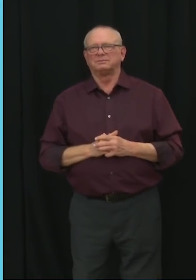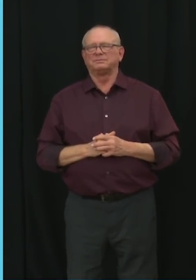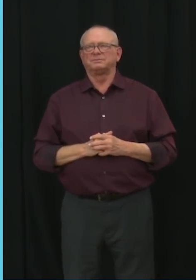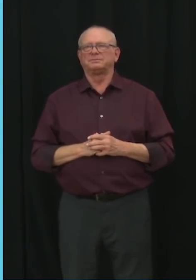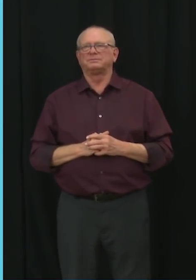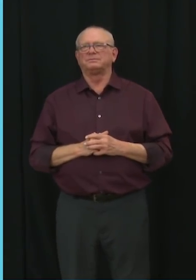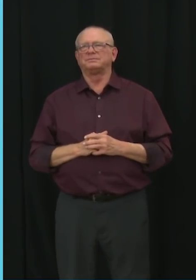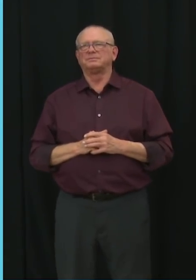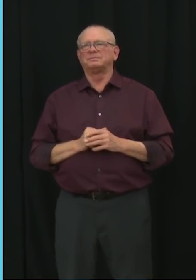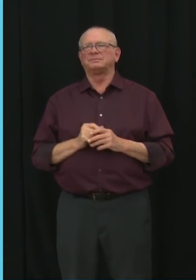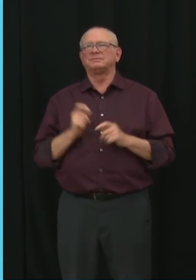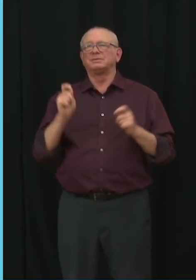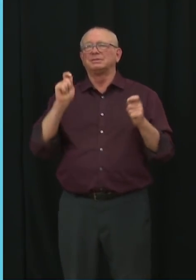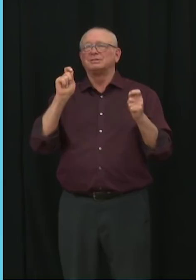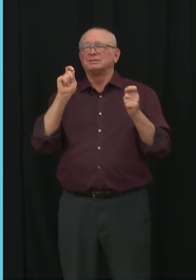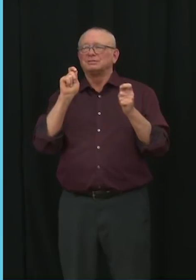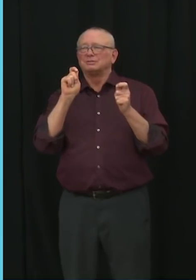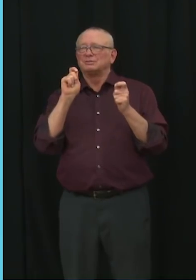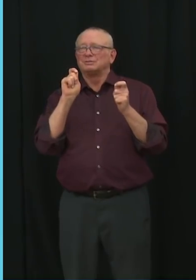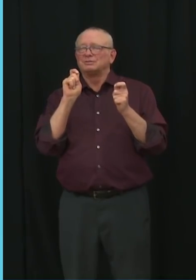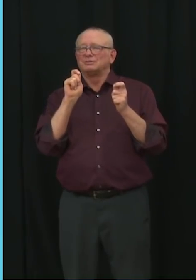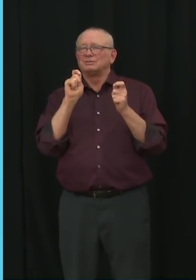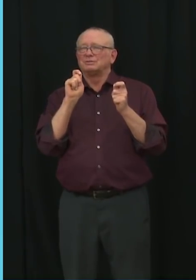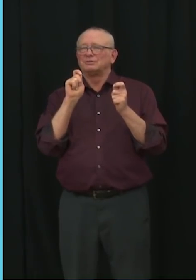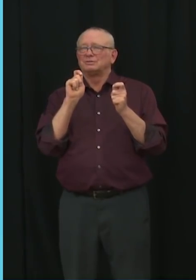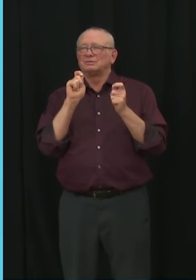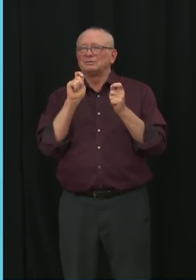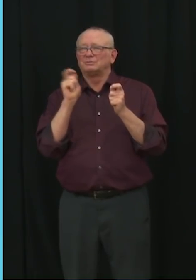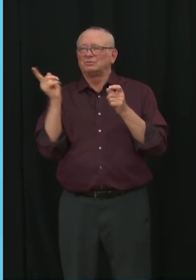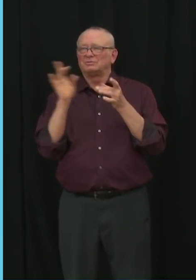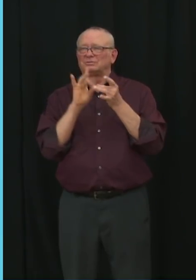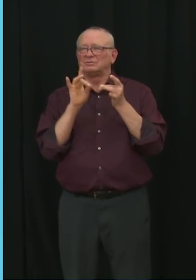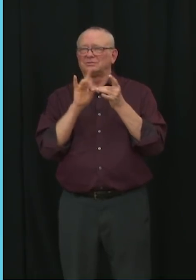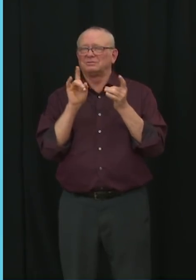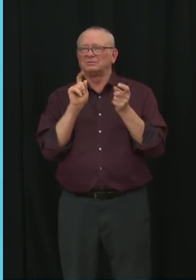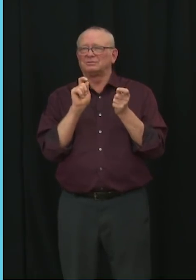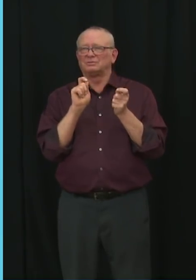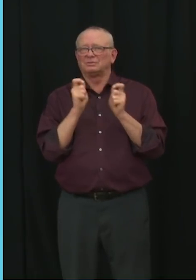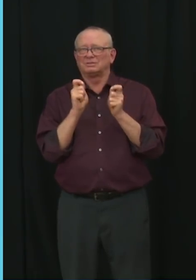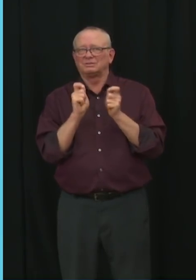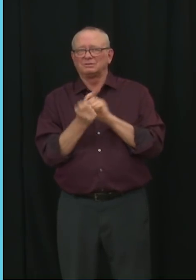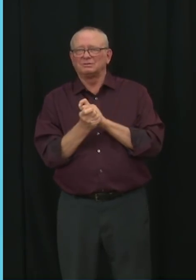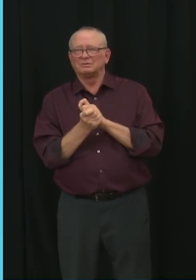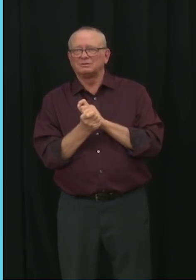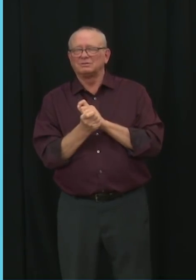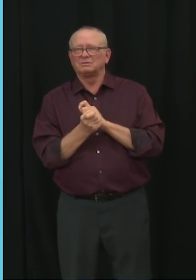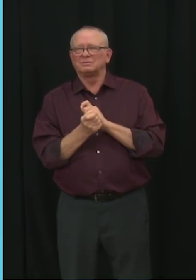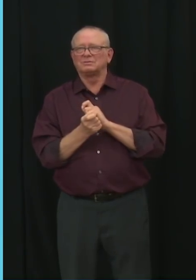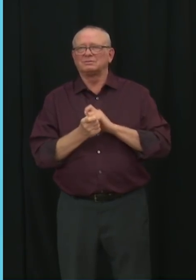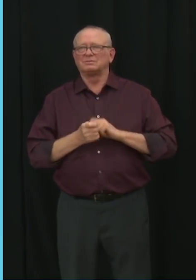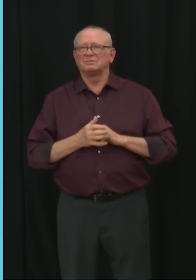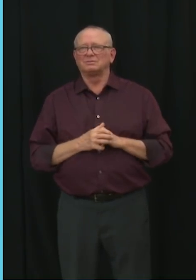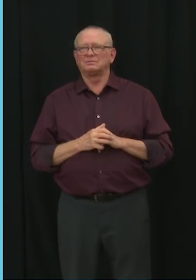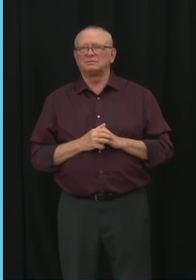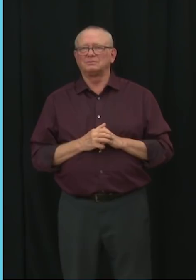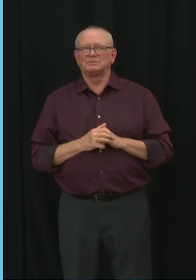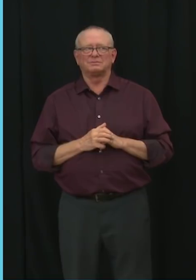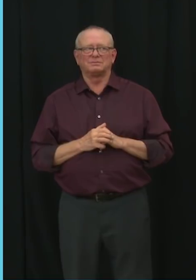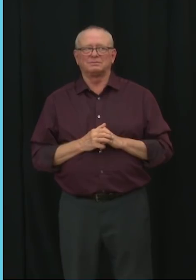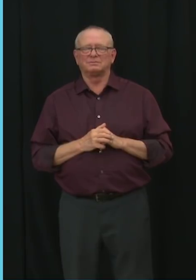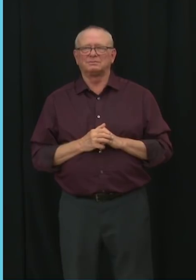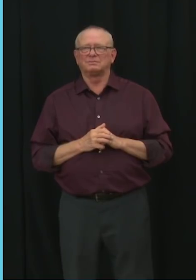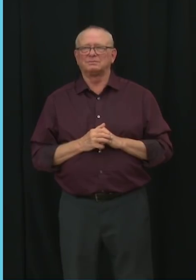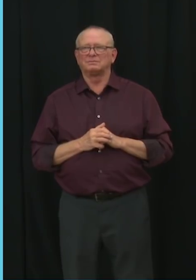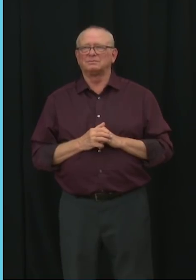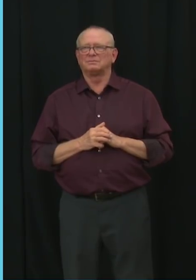on trends in other countries where Omicron had emerged before it had in Alberta and had peaked before it did in Alberta. The UK, for example. We're now seeing